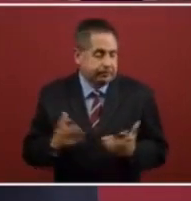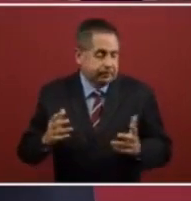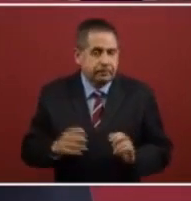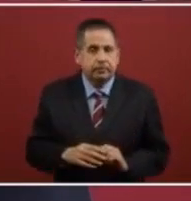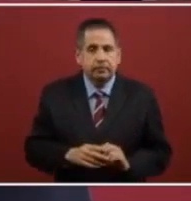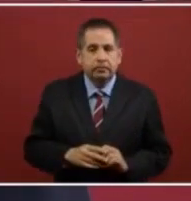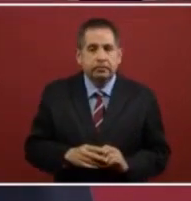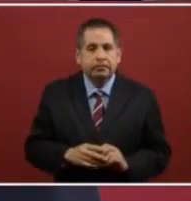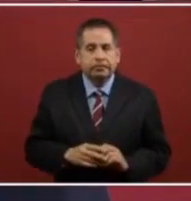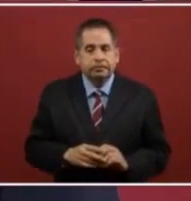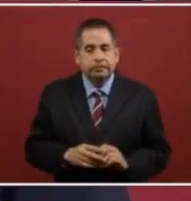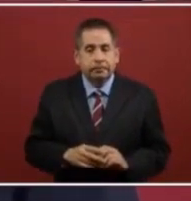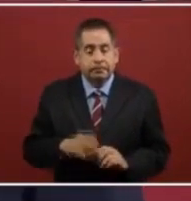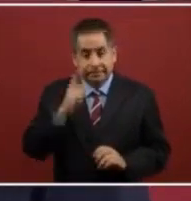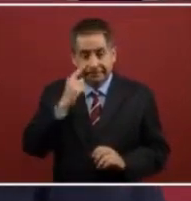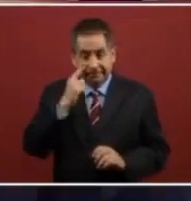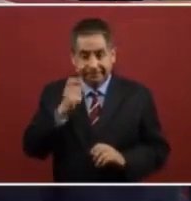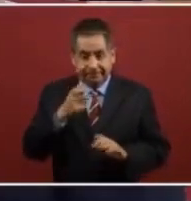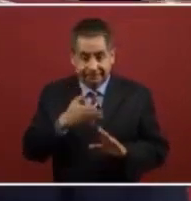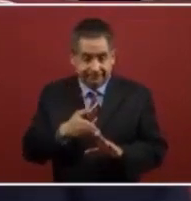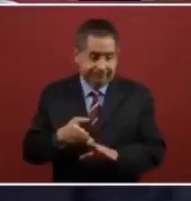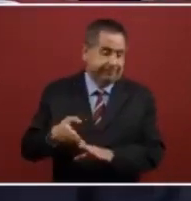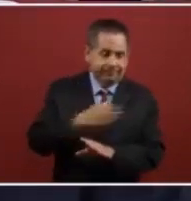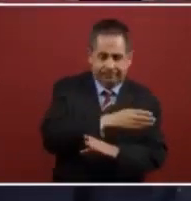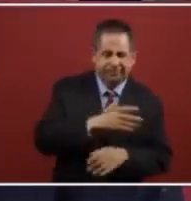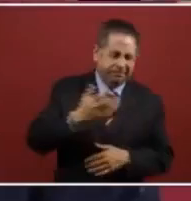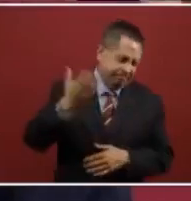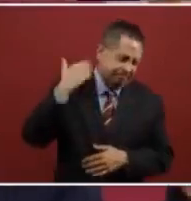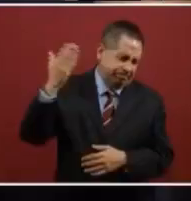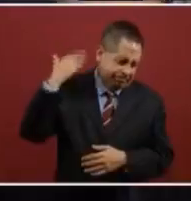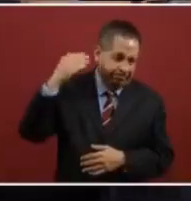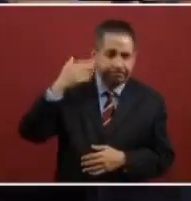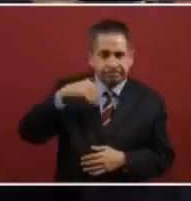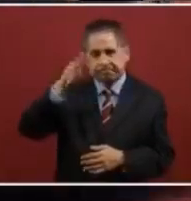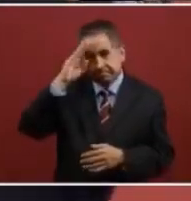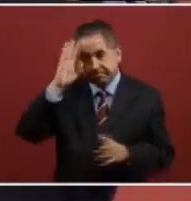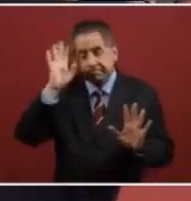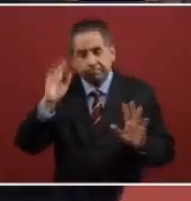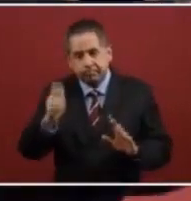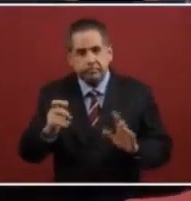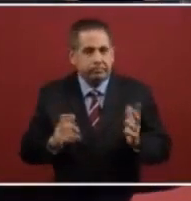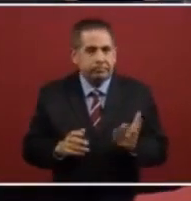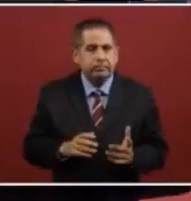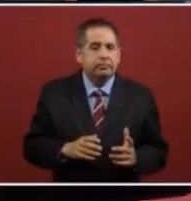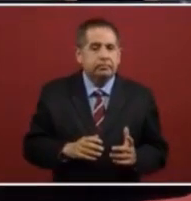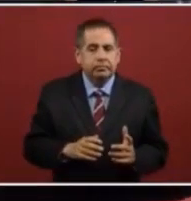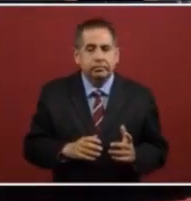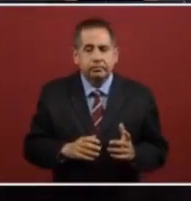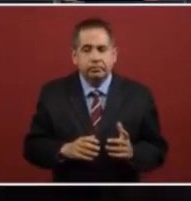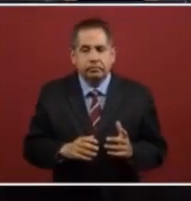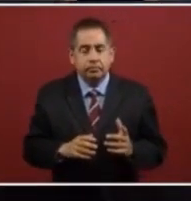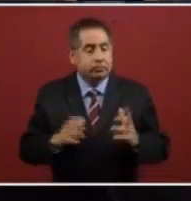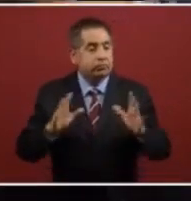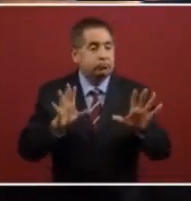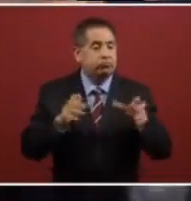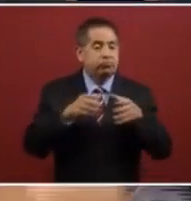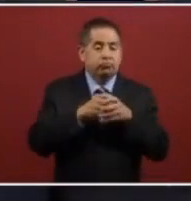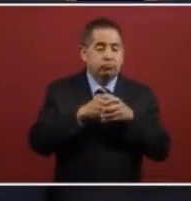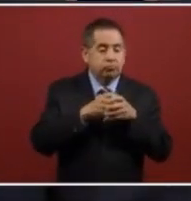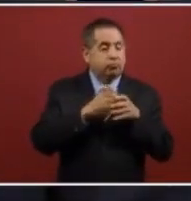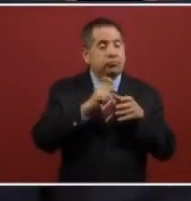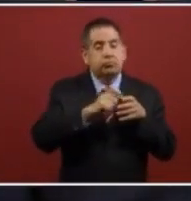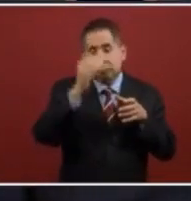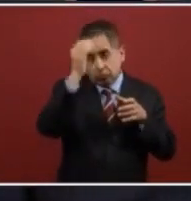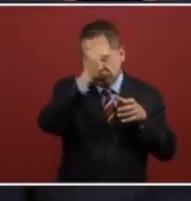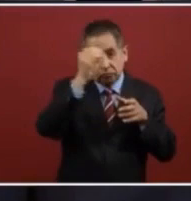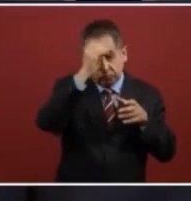Entonces, antes se pensaba In the past, they would de think que los que that formaban opinión pública